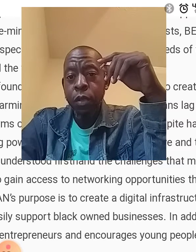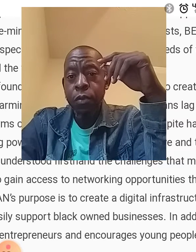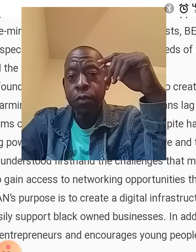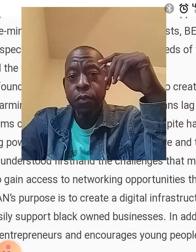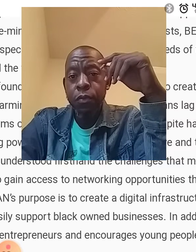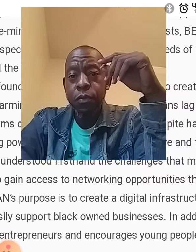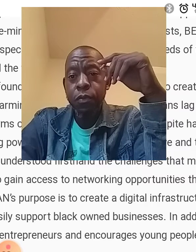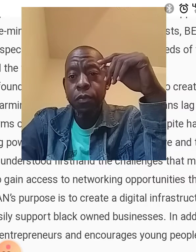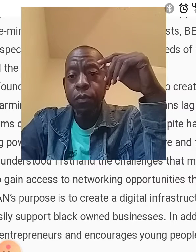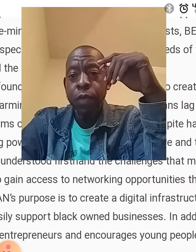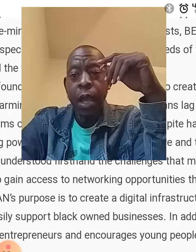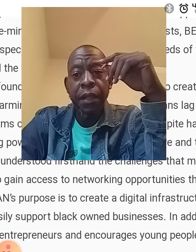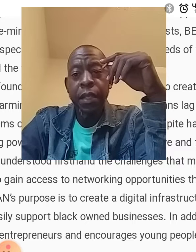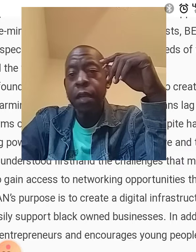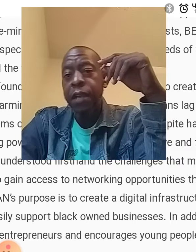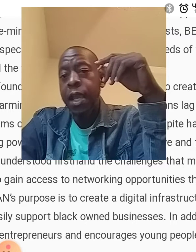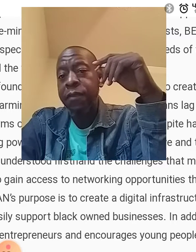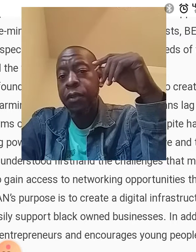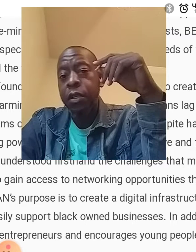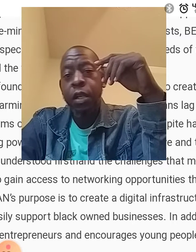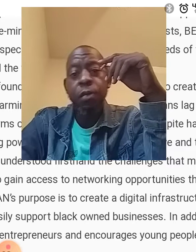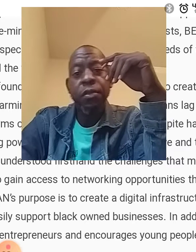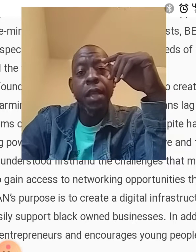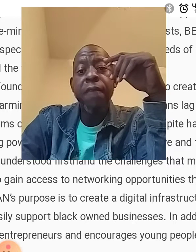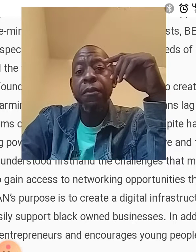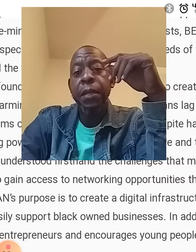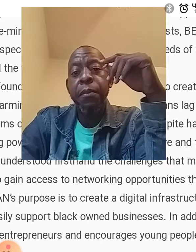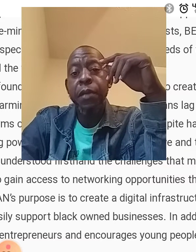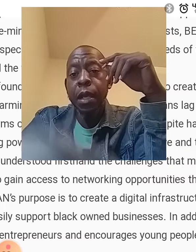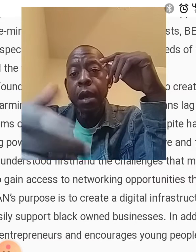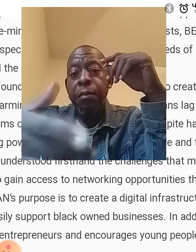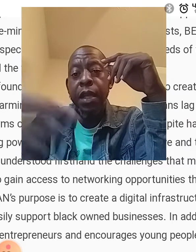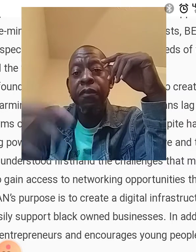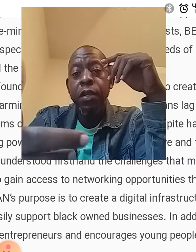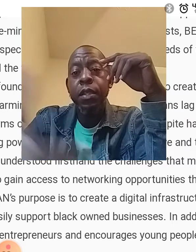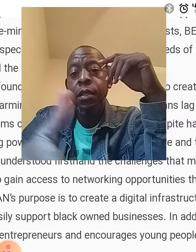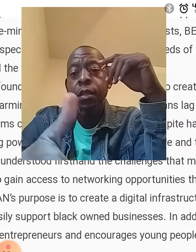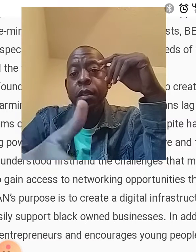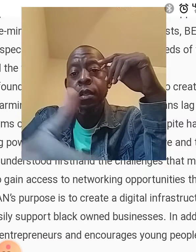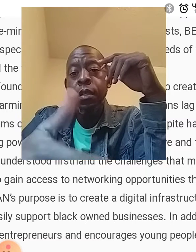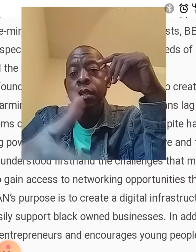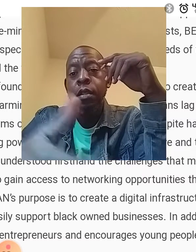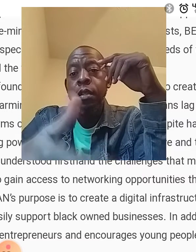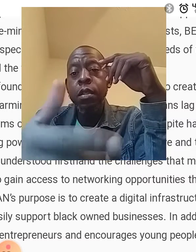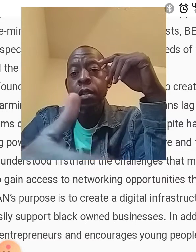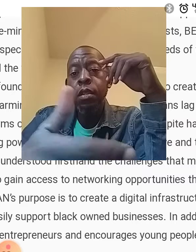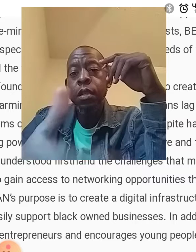know, not that he ever asked for a cosign from me, but I'm definitely